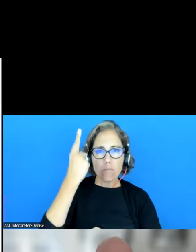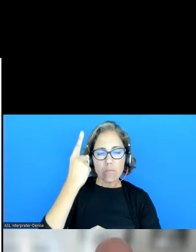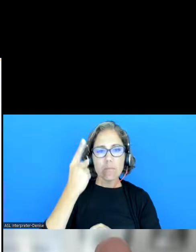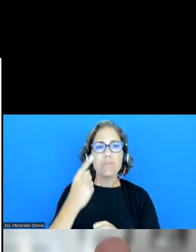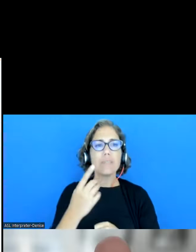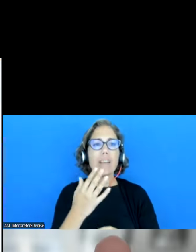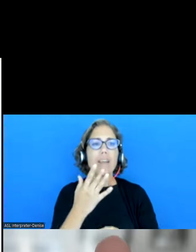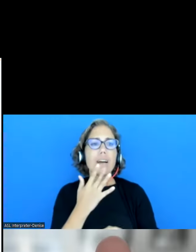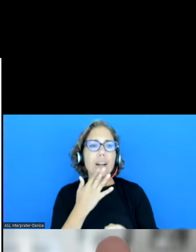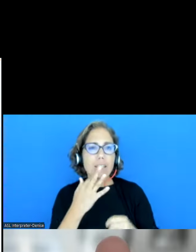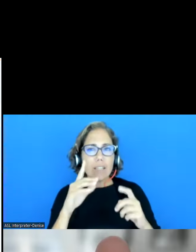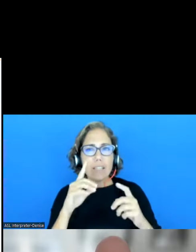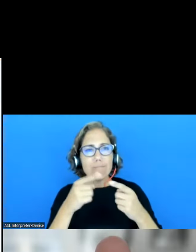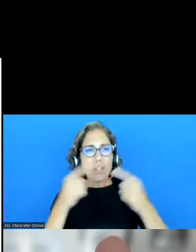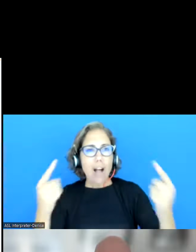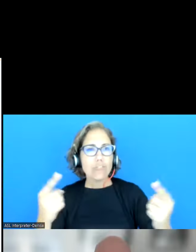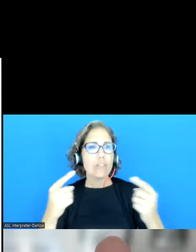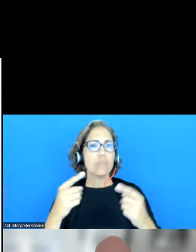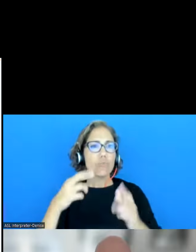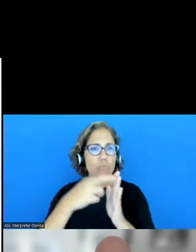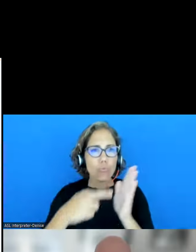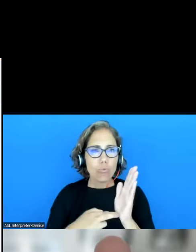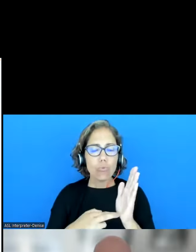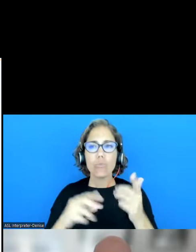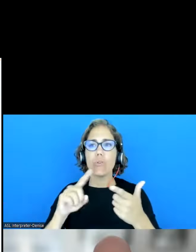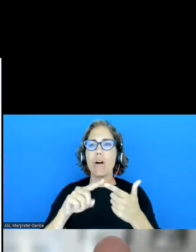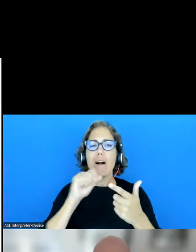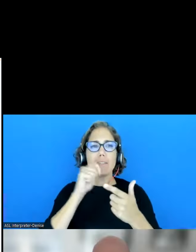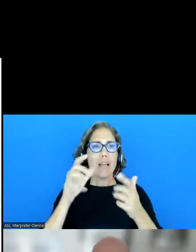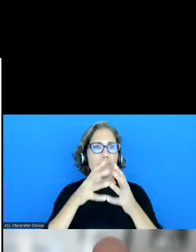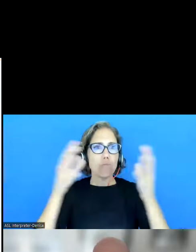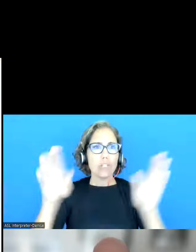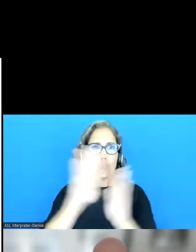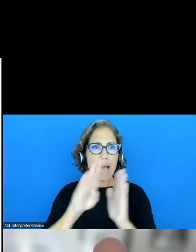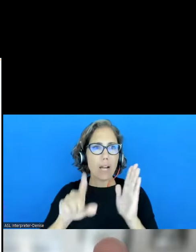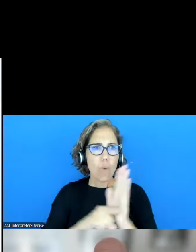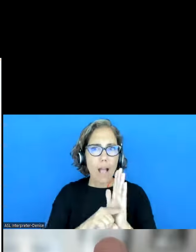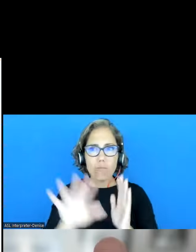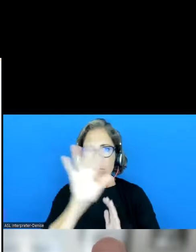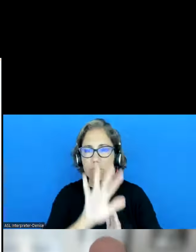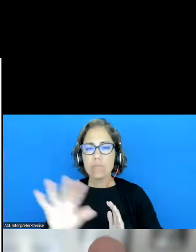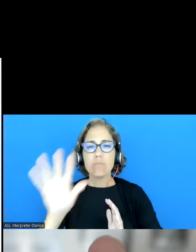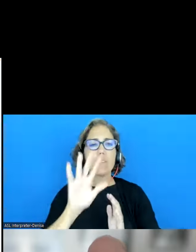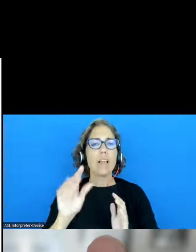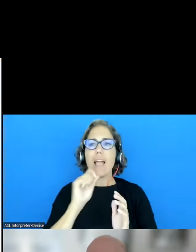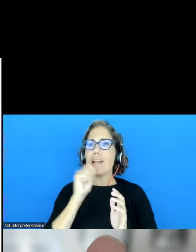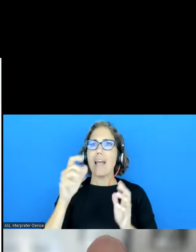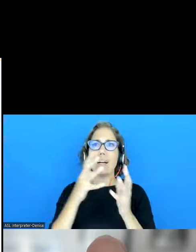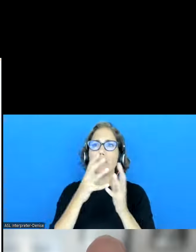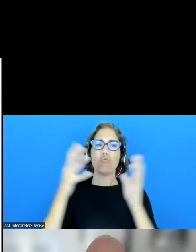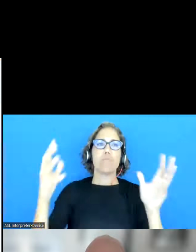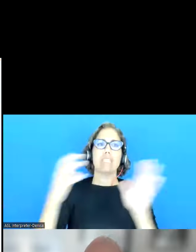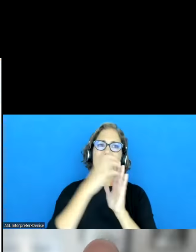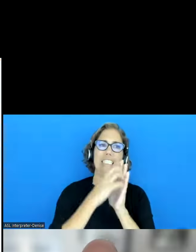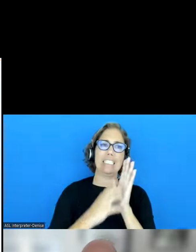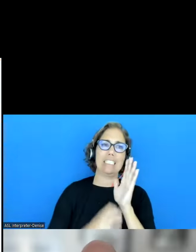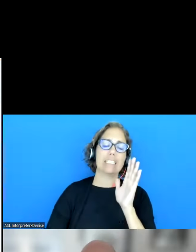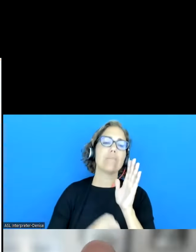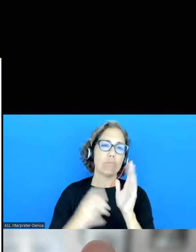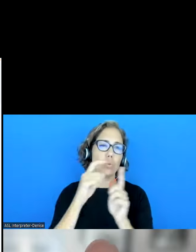color contrast rules. Make sure the background, there's not too much background going on around it, and that there's not too much text in that image as well.